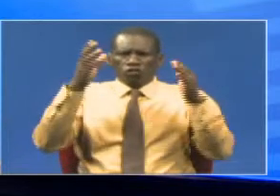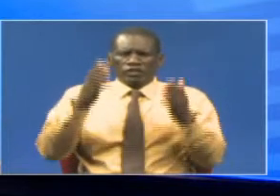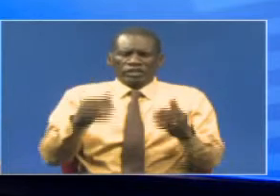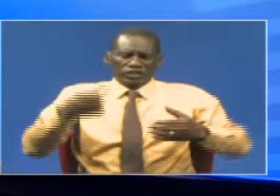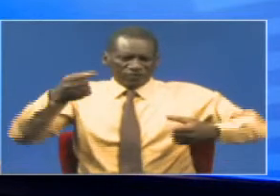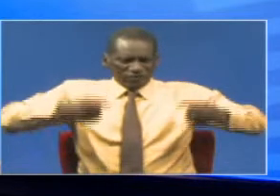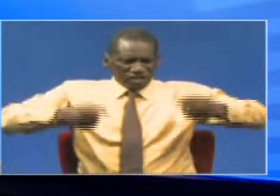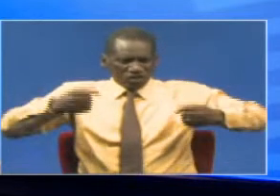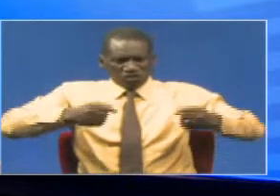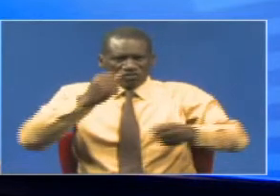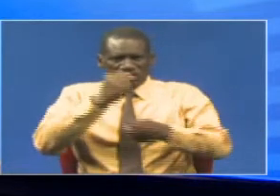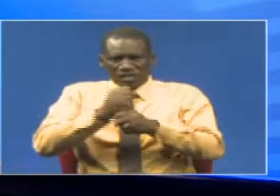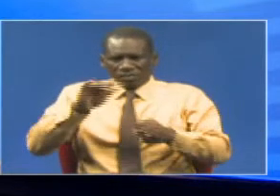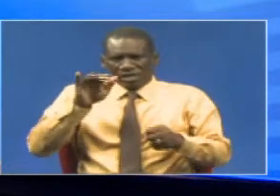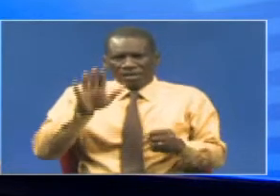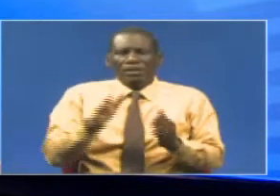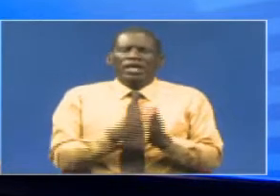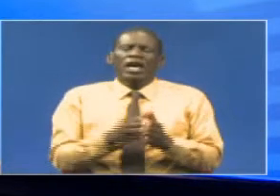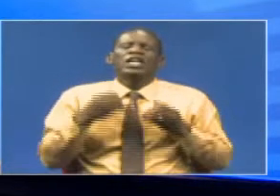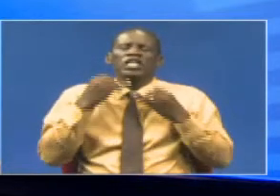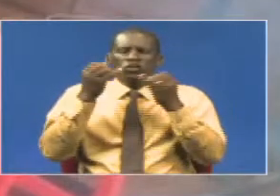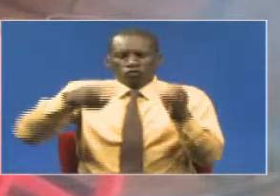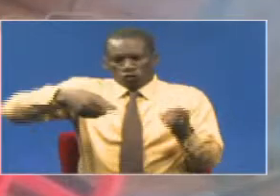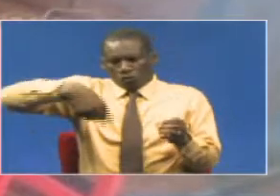vehicle and tells us more in this report.